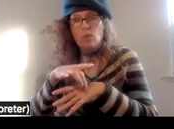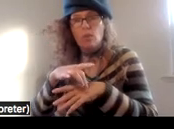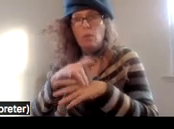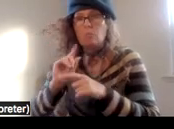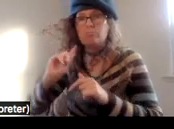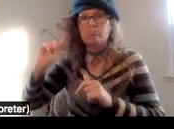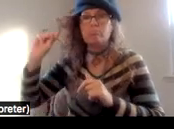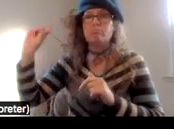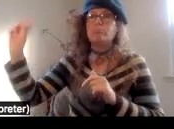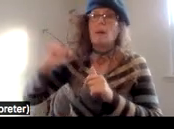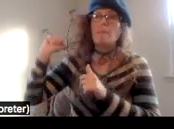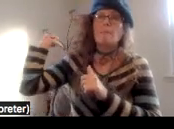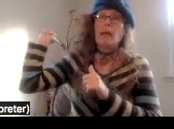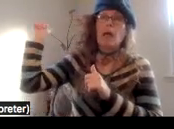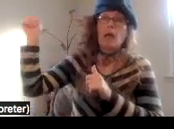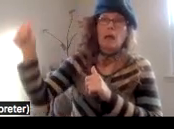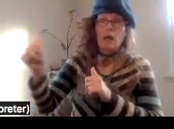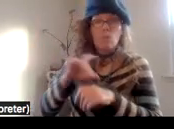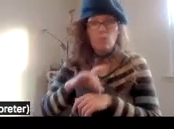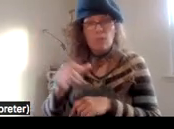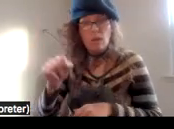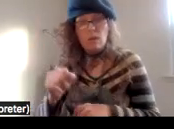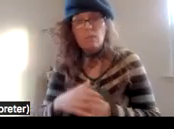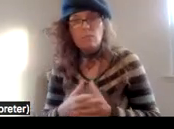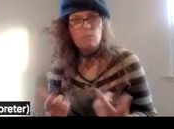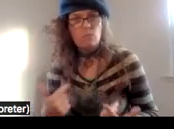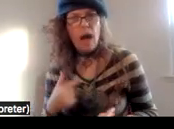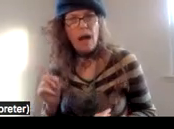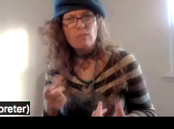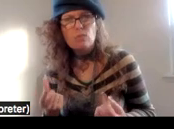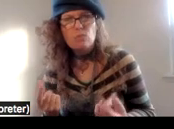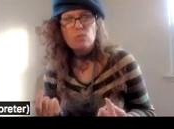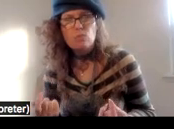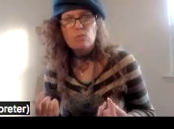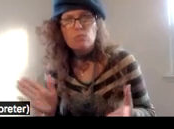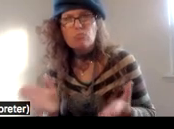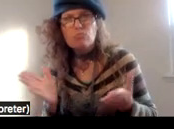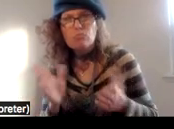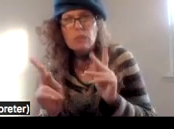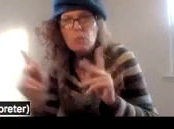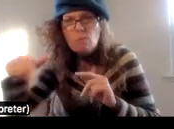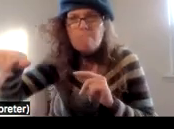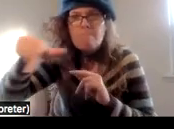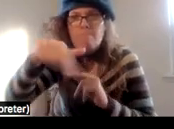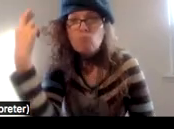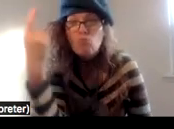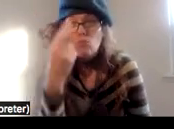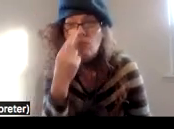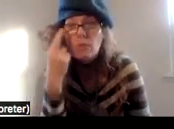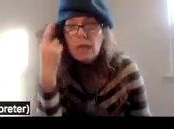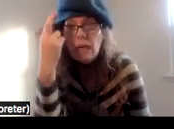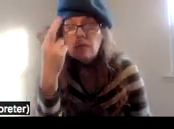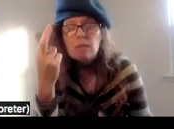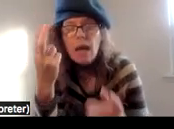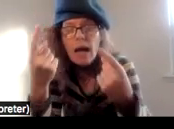and you know what do i have to do to get people out there to realize what